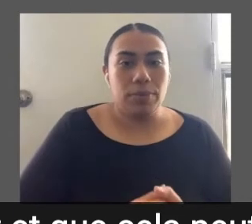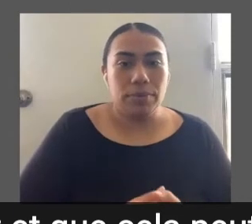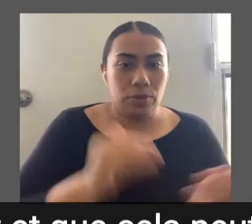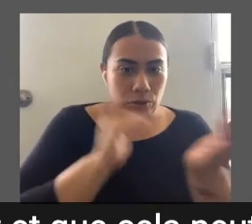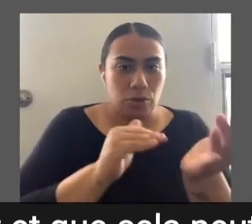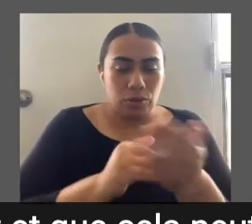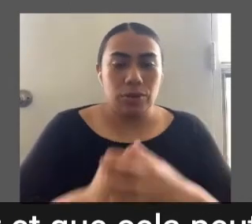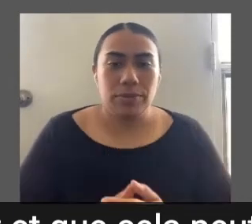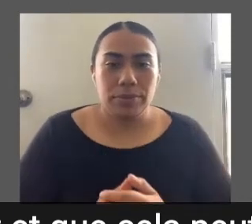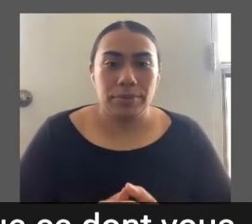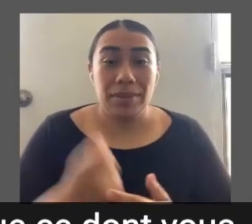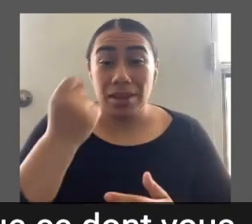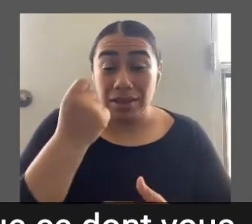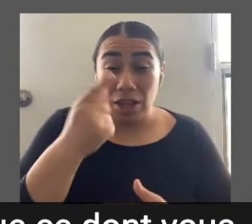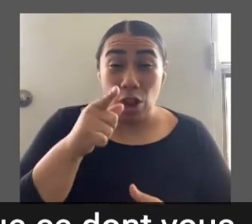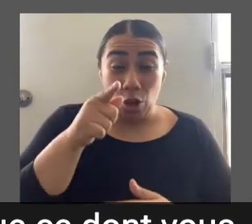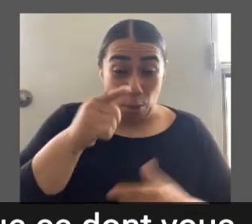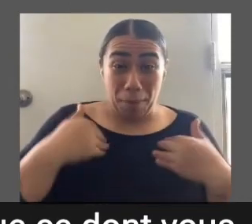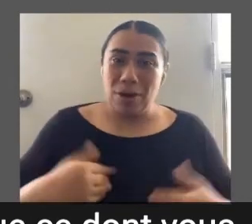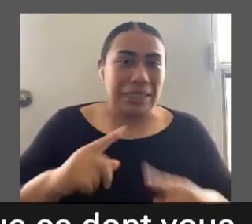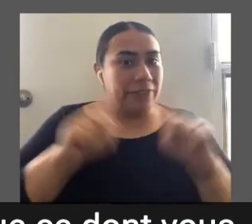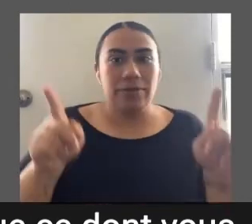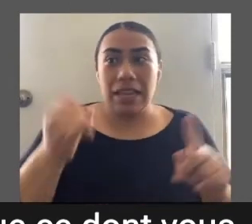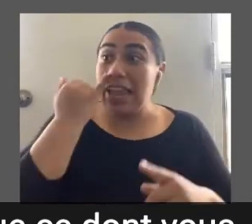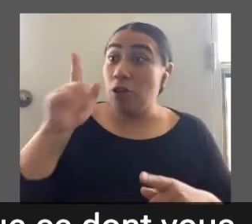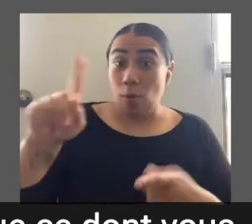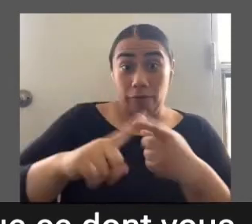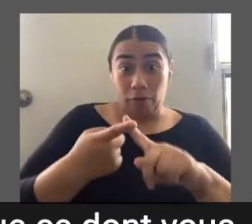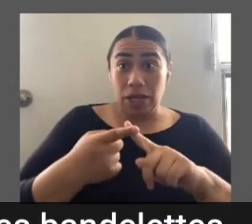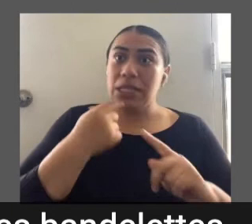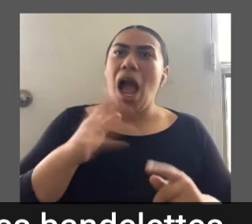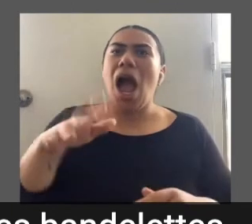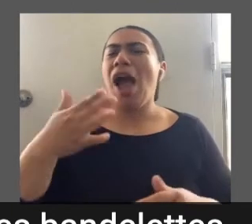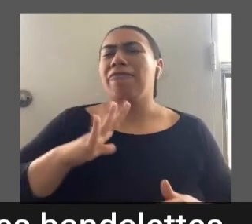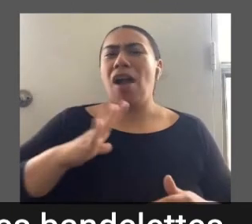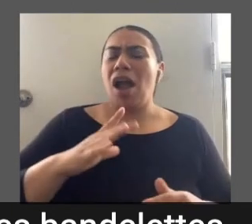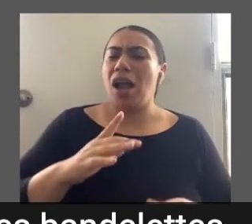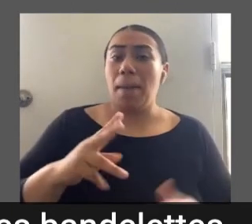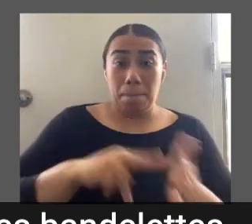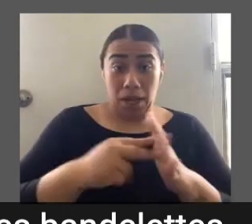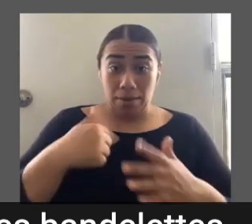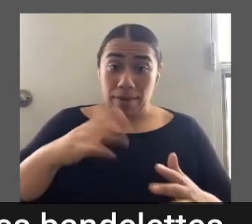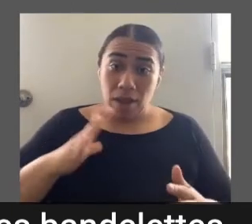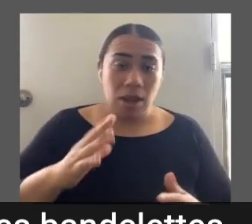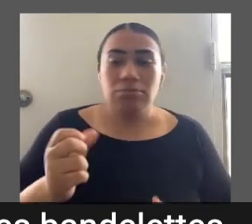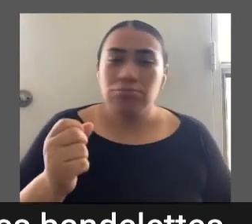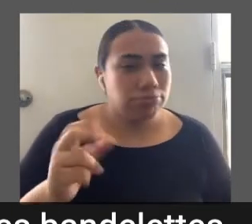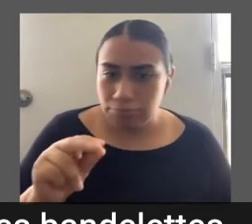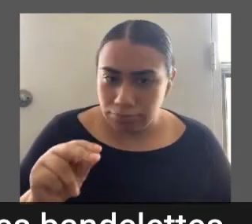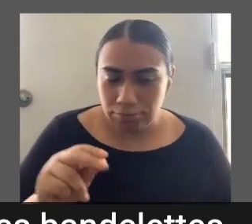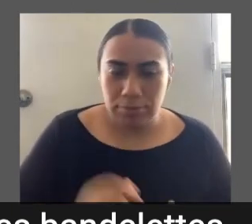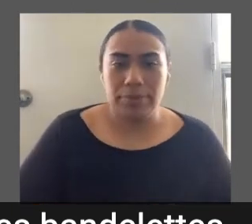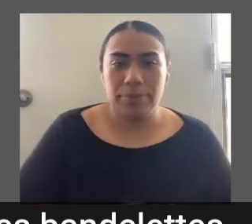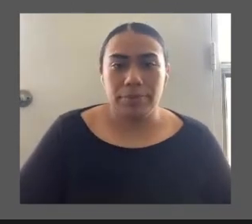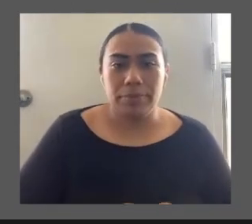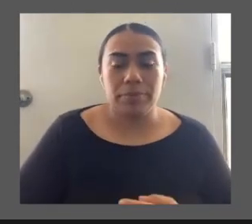you faster or slower, so be patient and don't take more than you need. Another new product that is available are sublingual